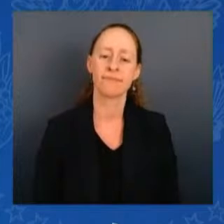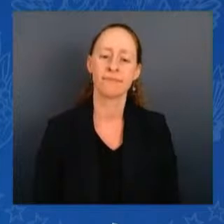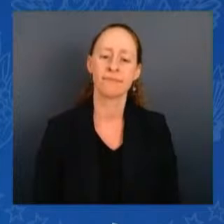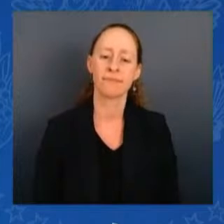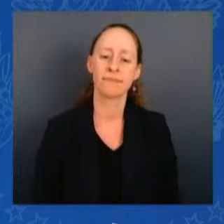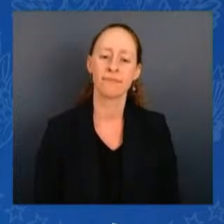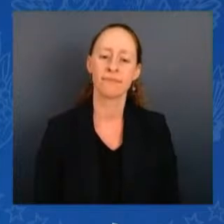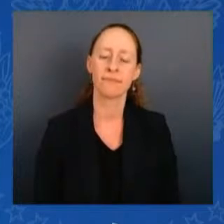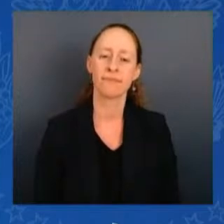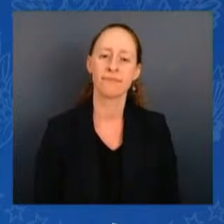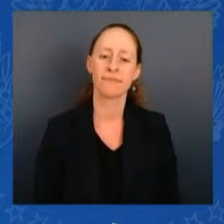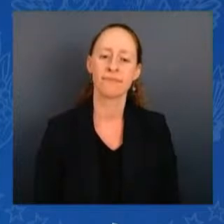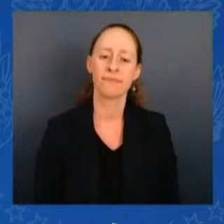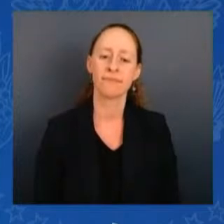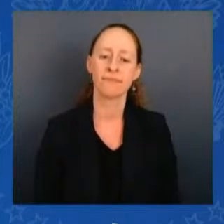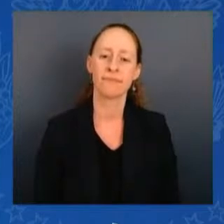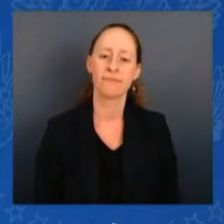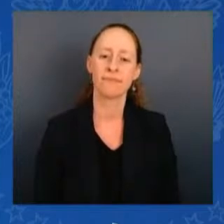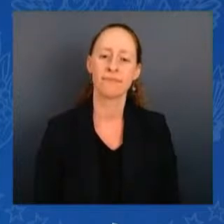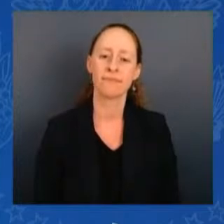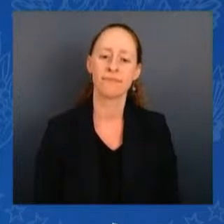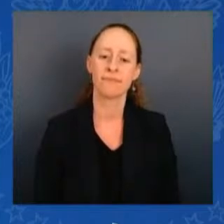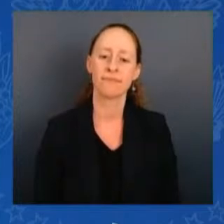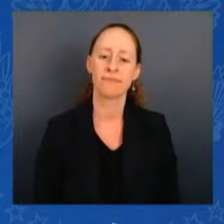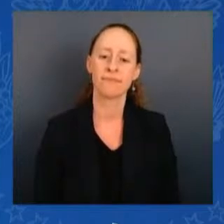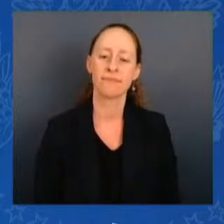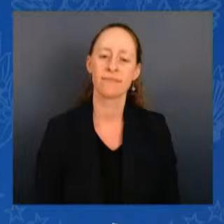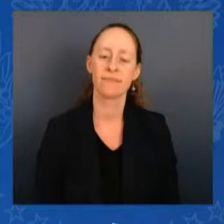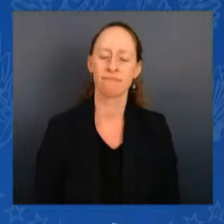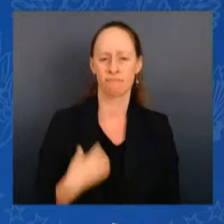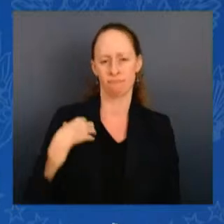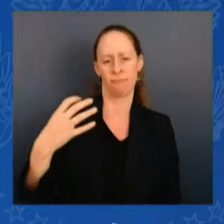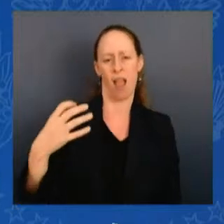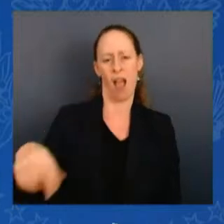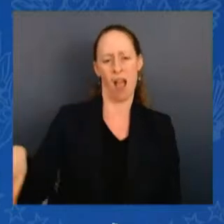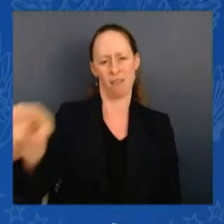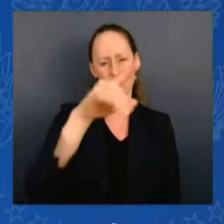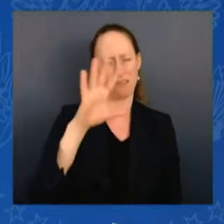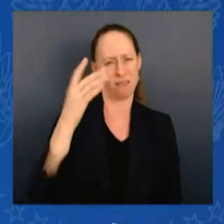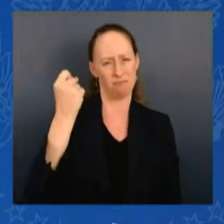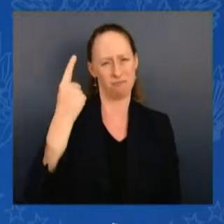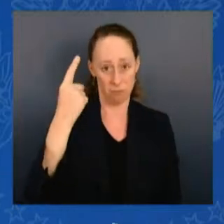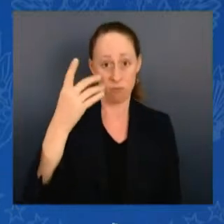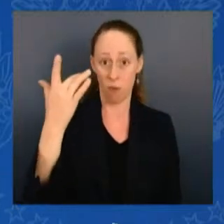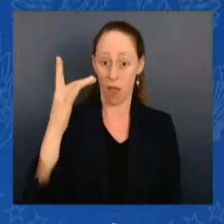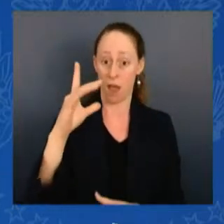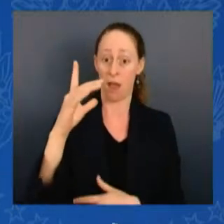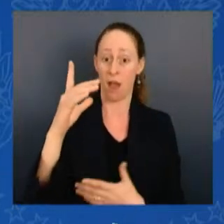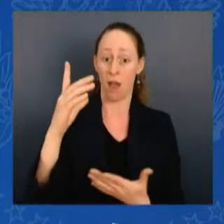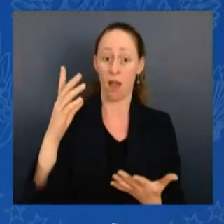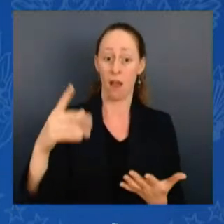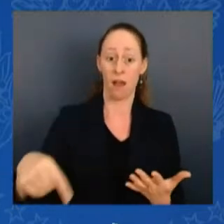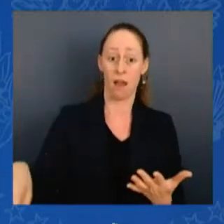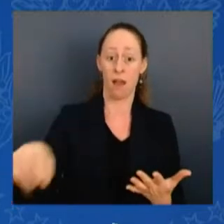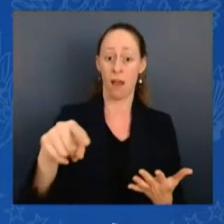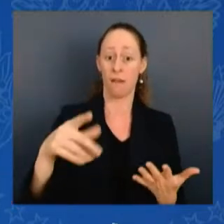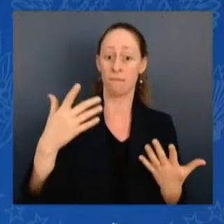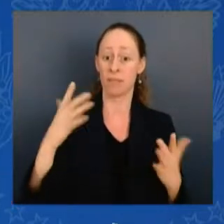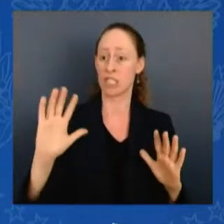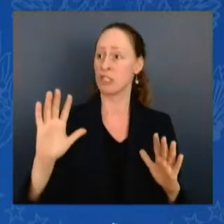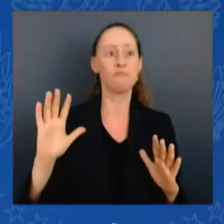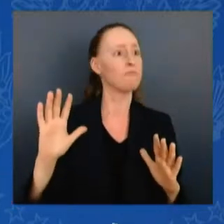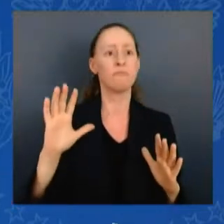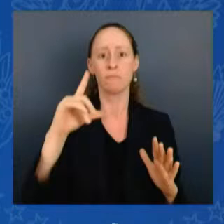Not only would it embolden President Putin, it will also embolden other authoritarian